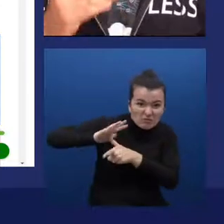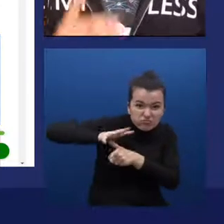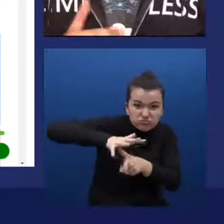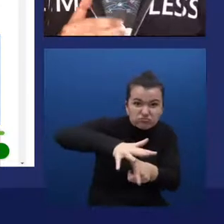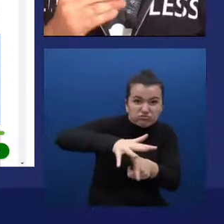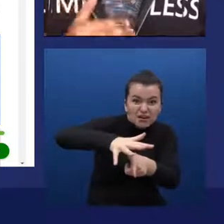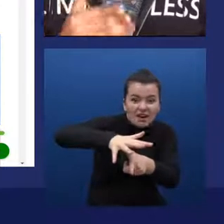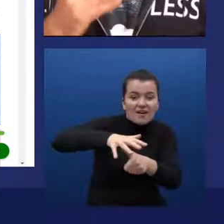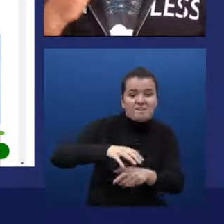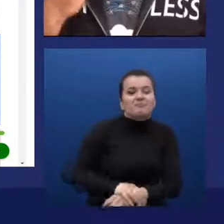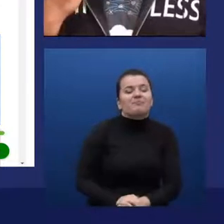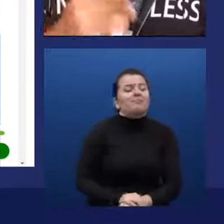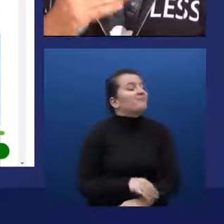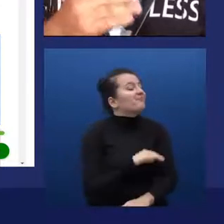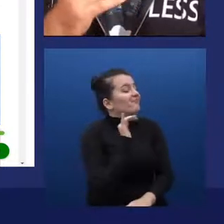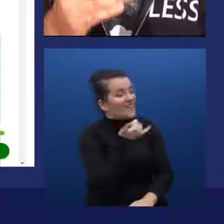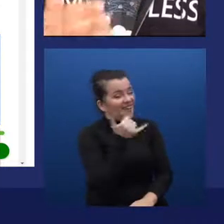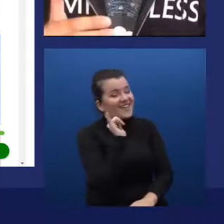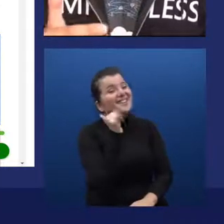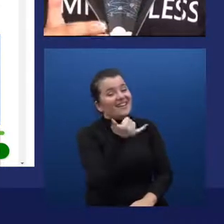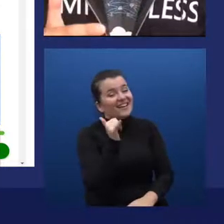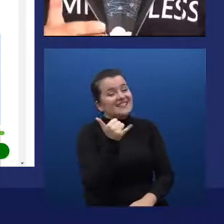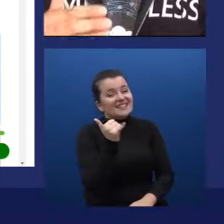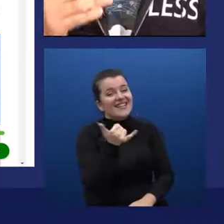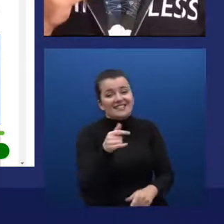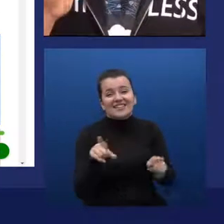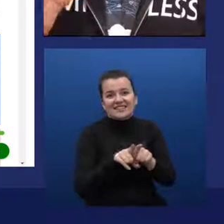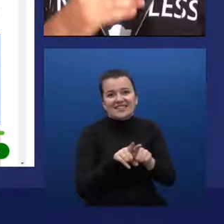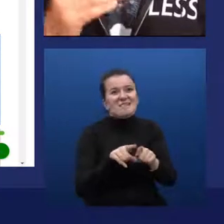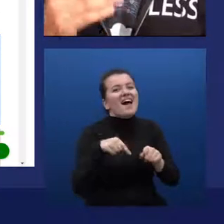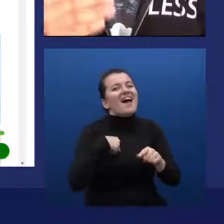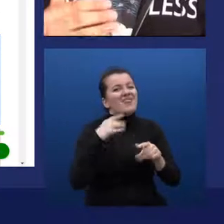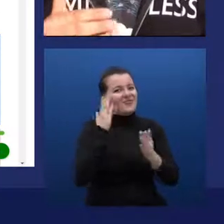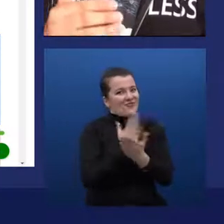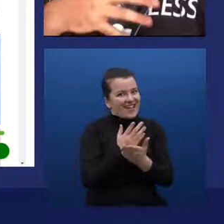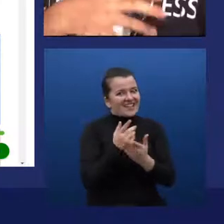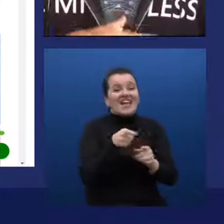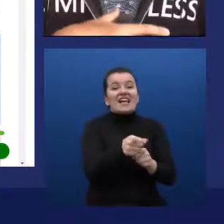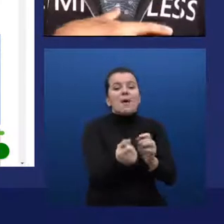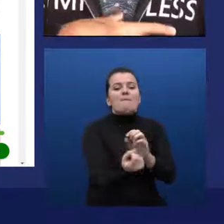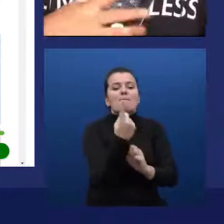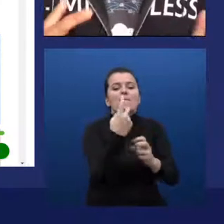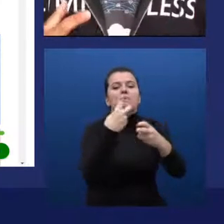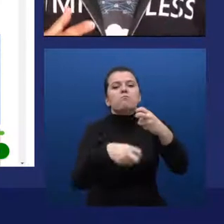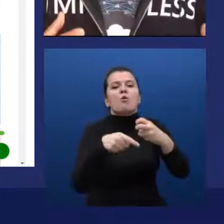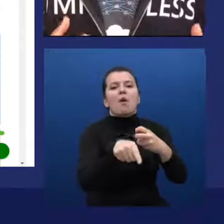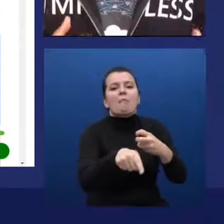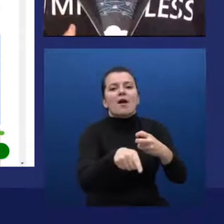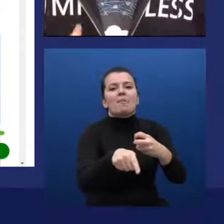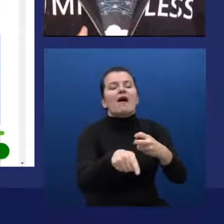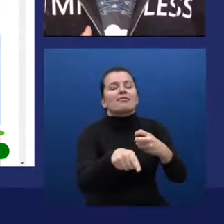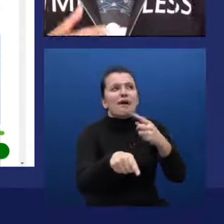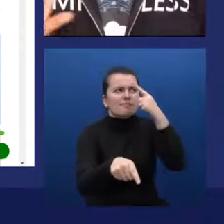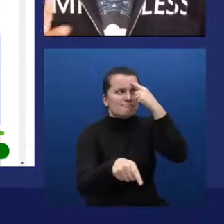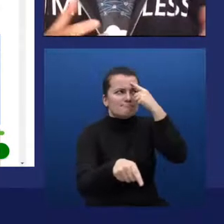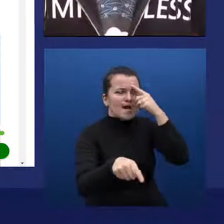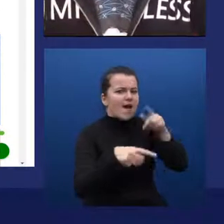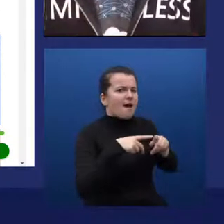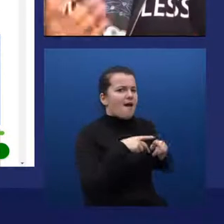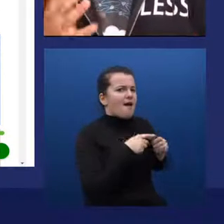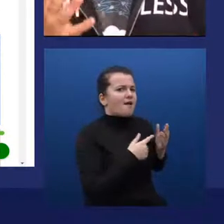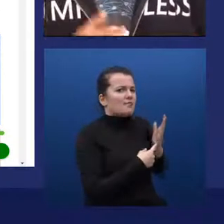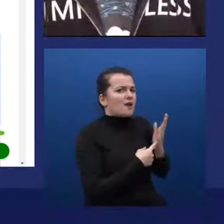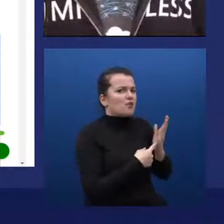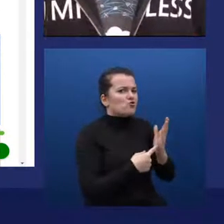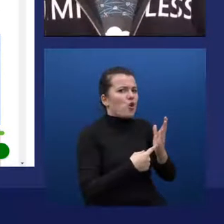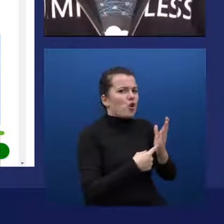your opportunity first before, as opposed to leading by technology. Because if you lead with technology, you forget about the nuances of a windy